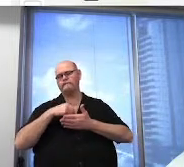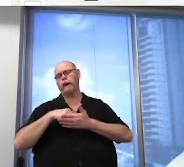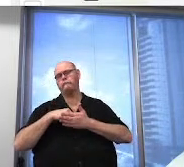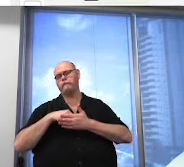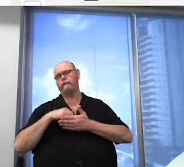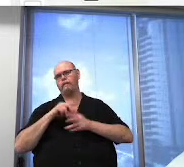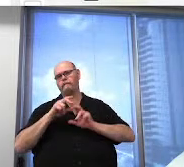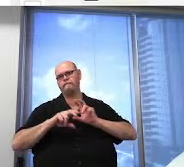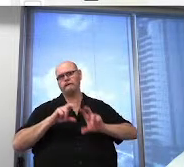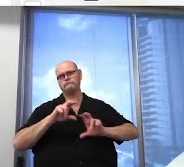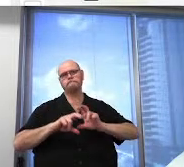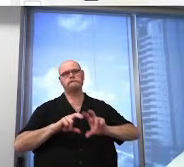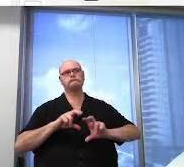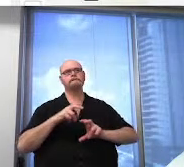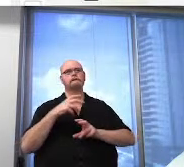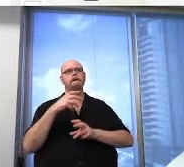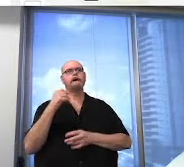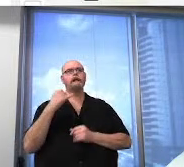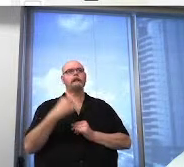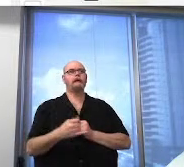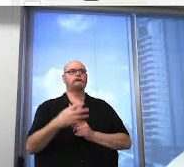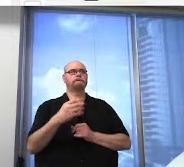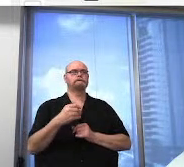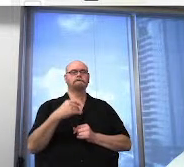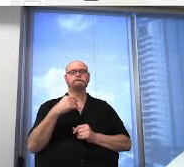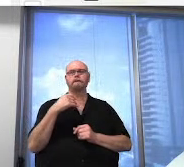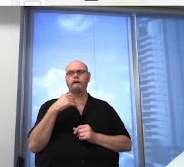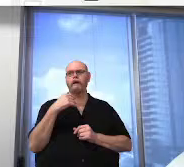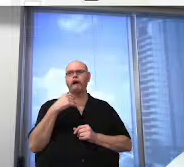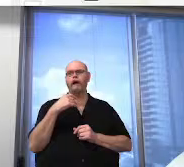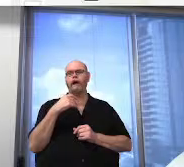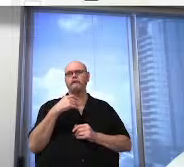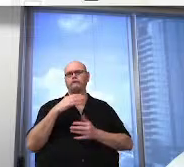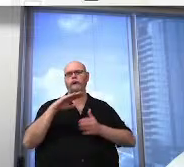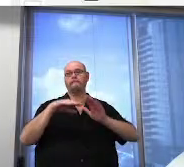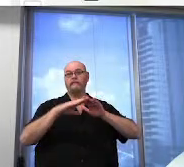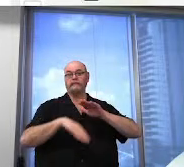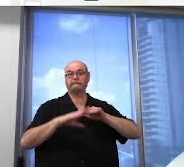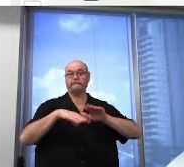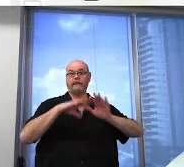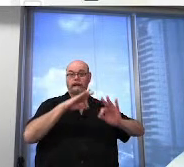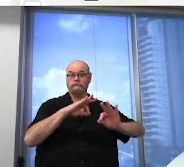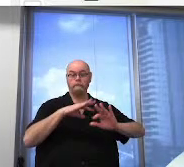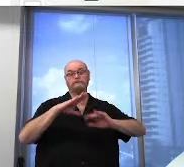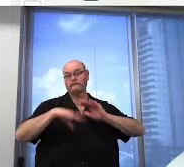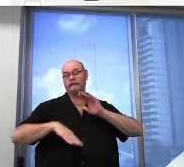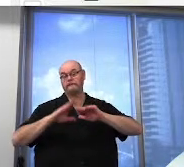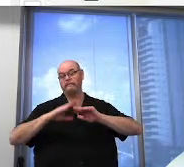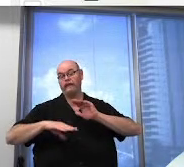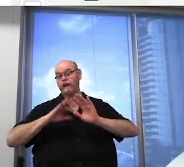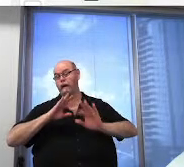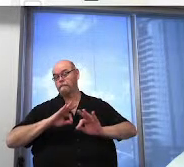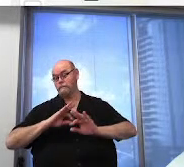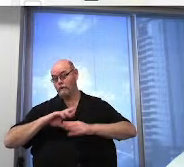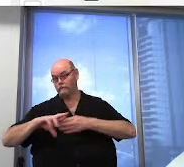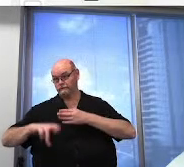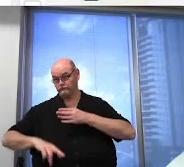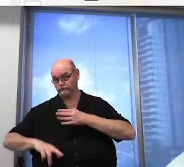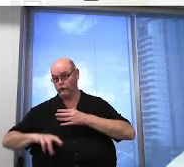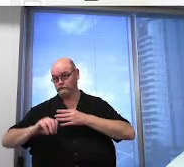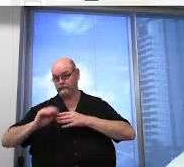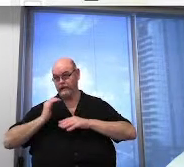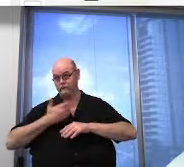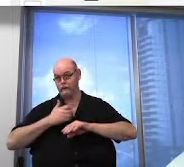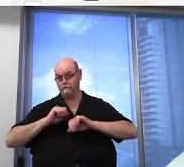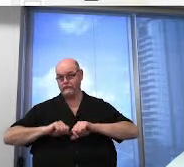capital investments. Less than optimal, you will receive less than optimal results. So the ability for